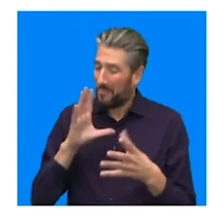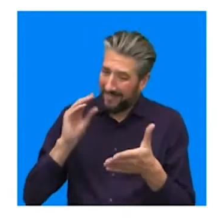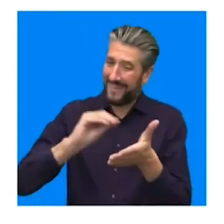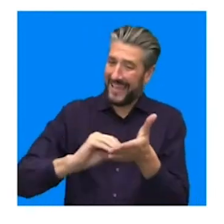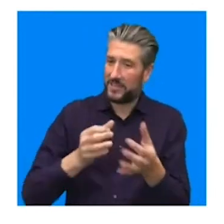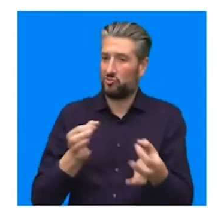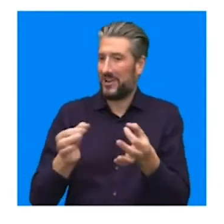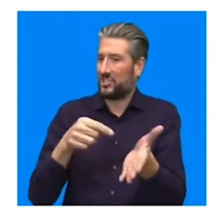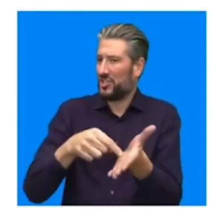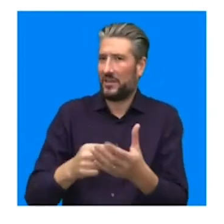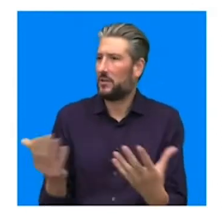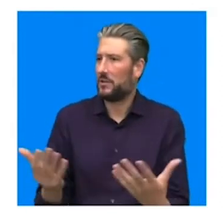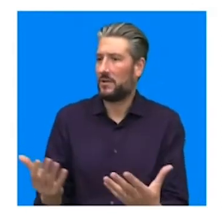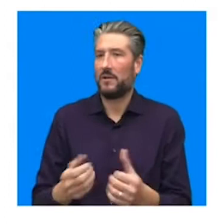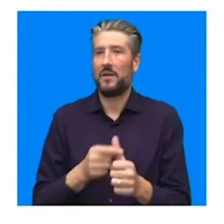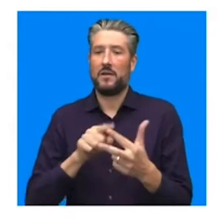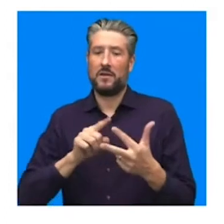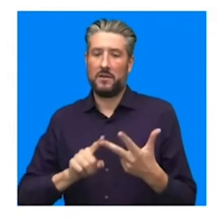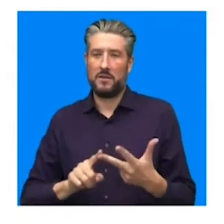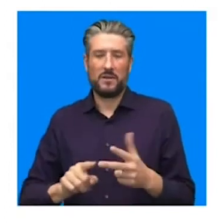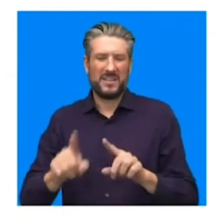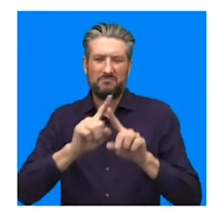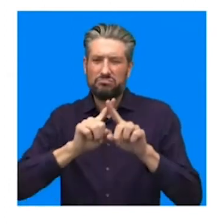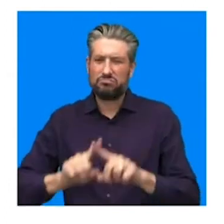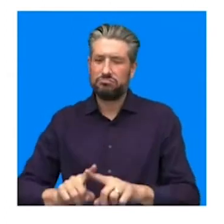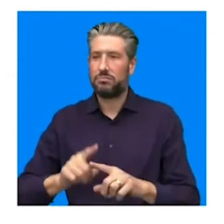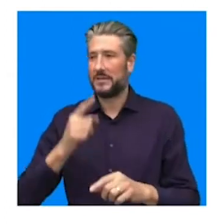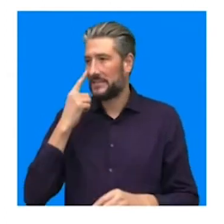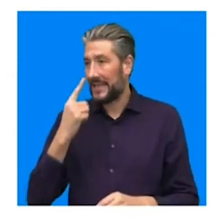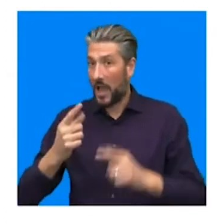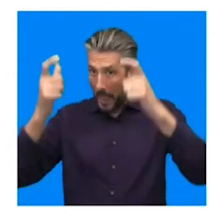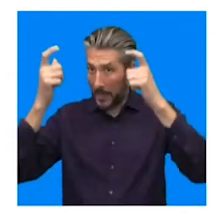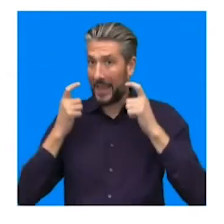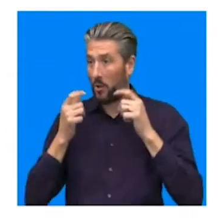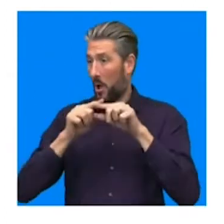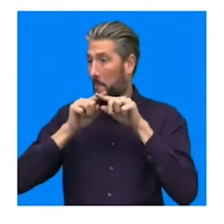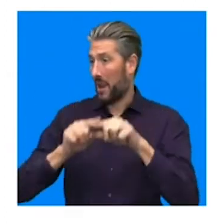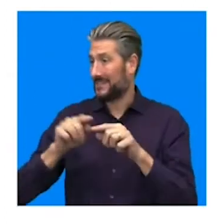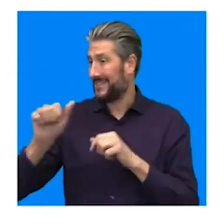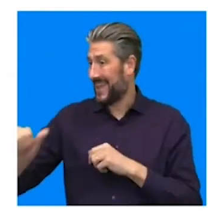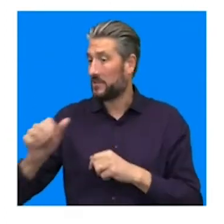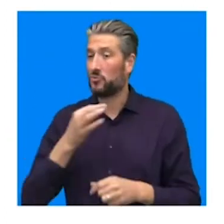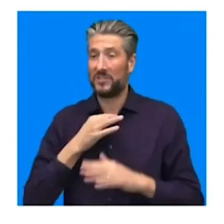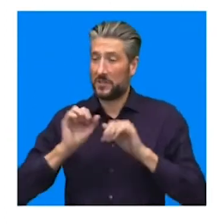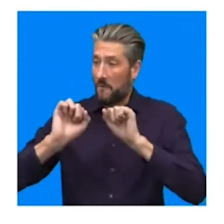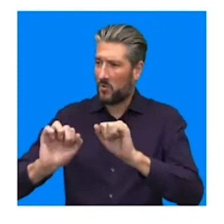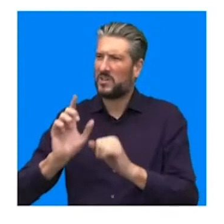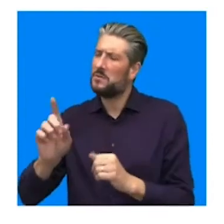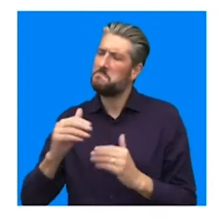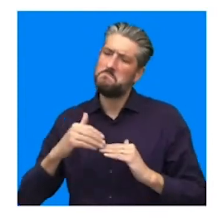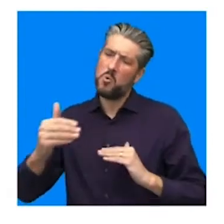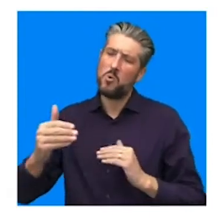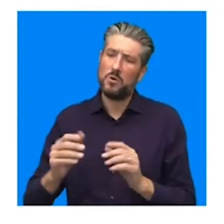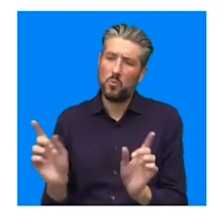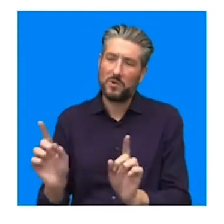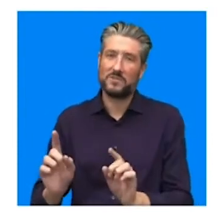for accessibility in the city that goes beyond just legal compliance and risk avoidance? It really sees being an accessible,